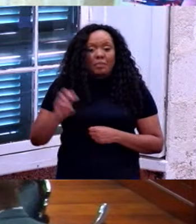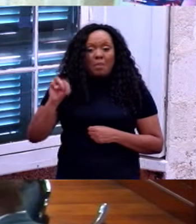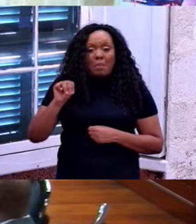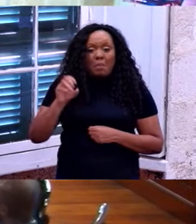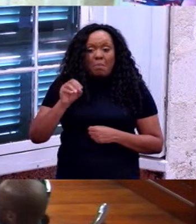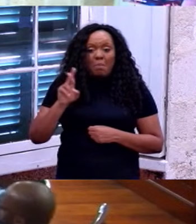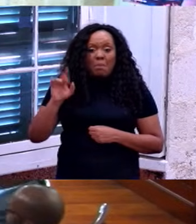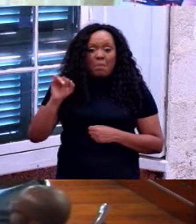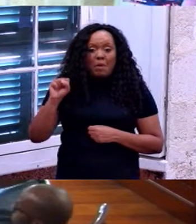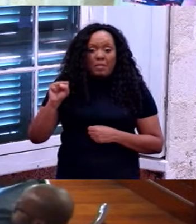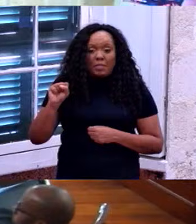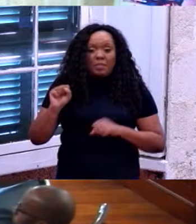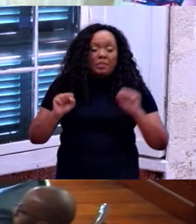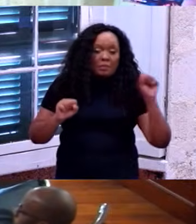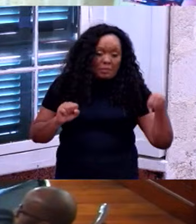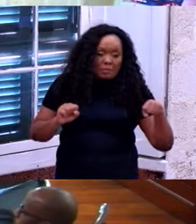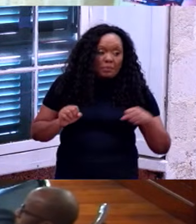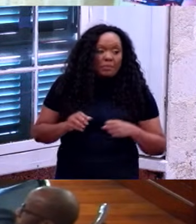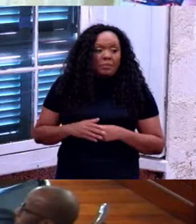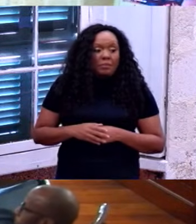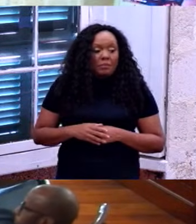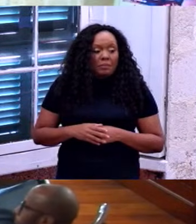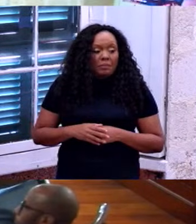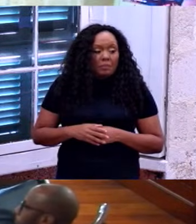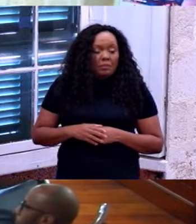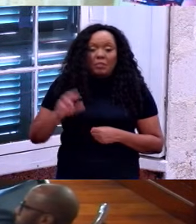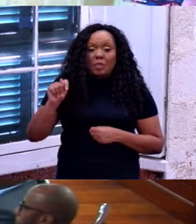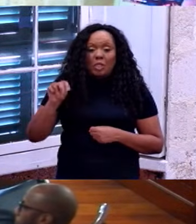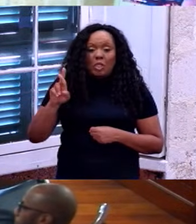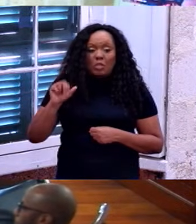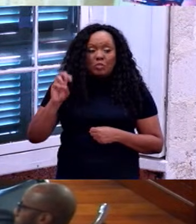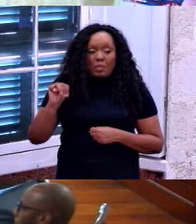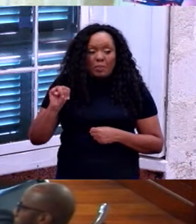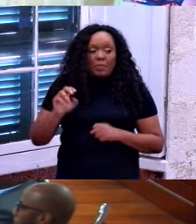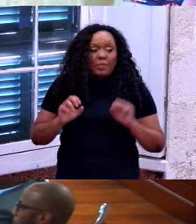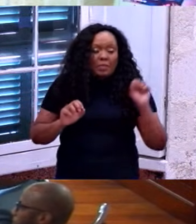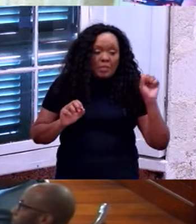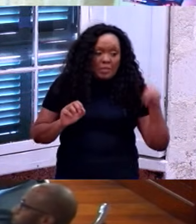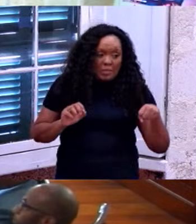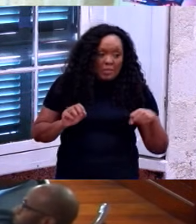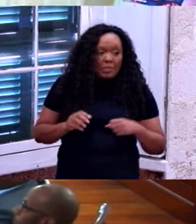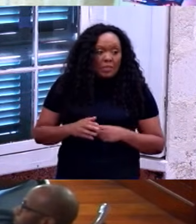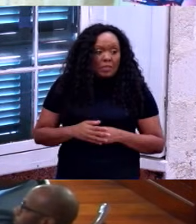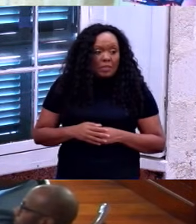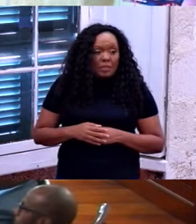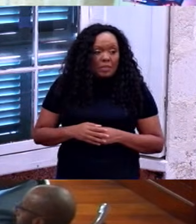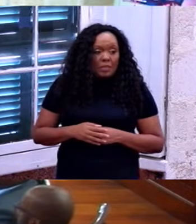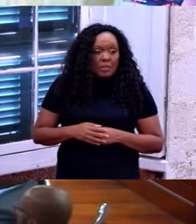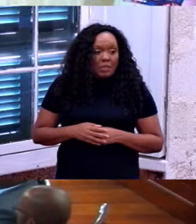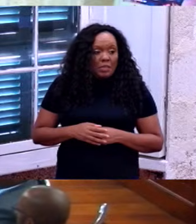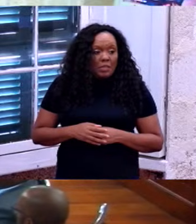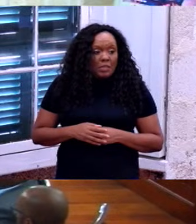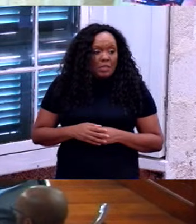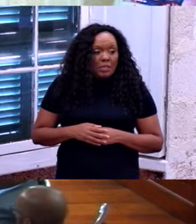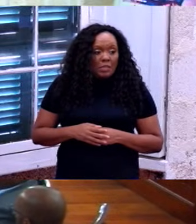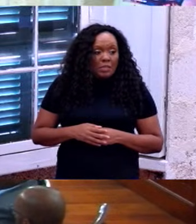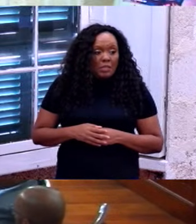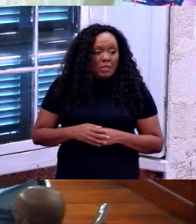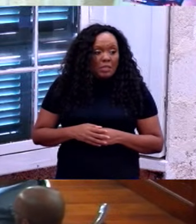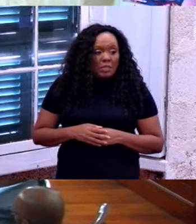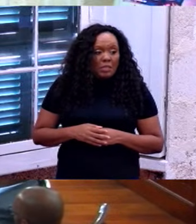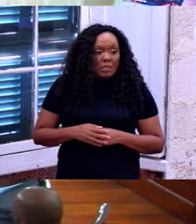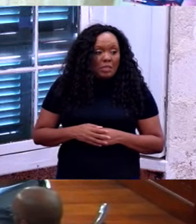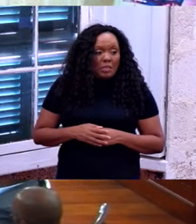Morris, Yes. Senator Trim, Yes. Her Honor, Senator the